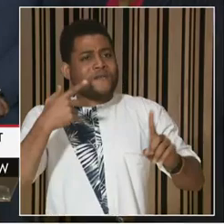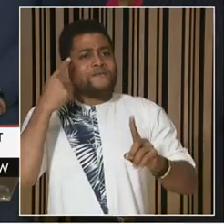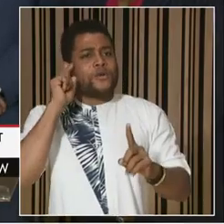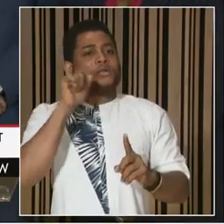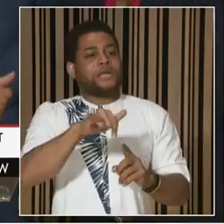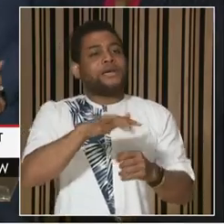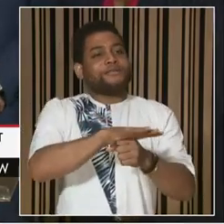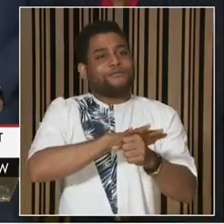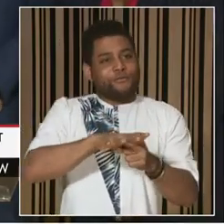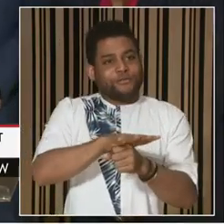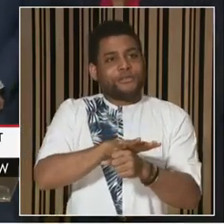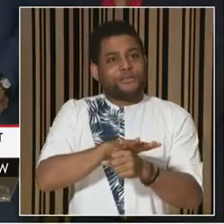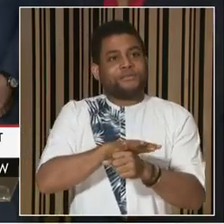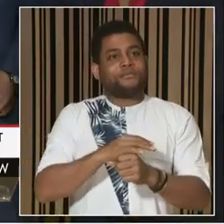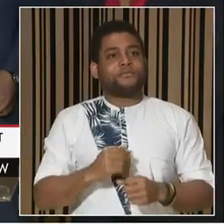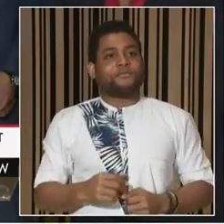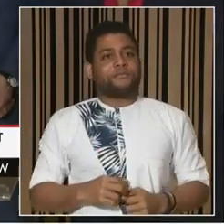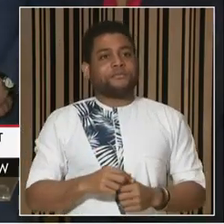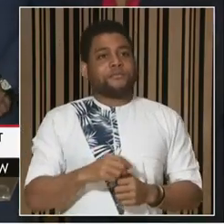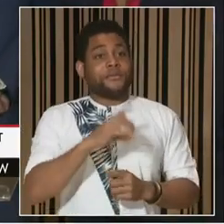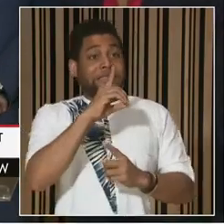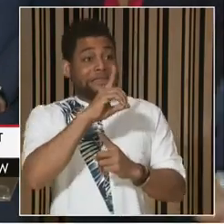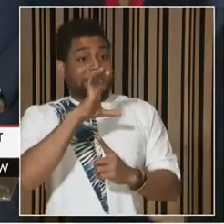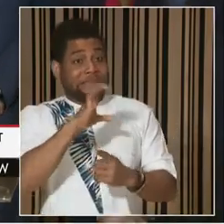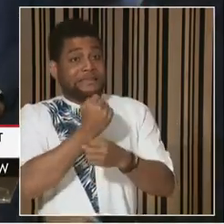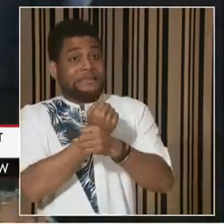DC Safe, Kevin.